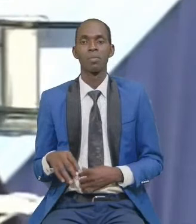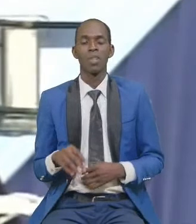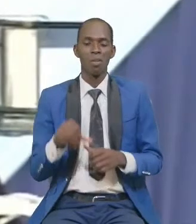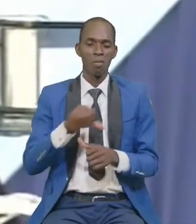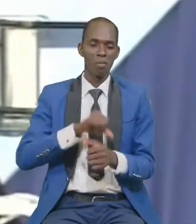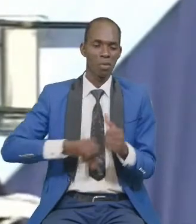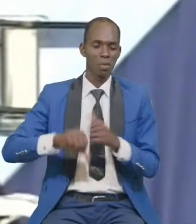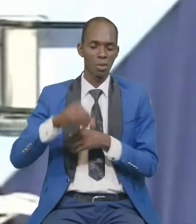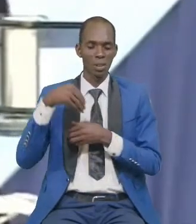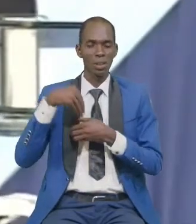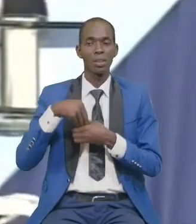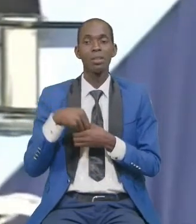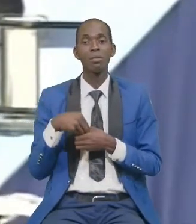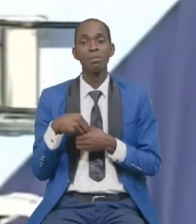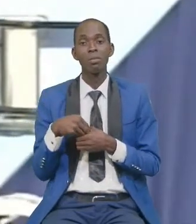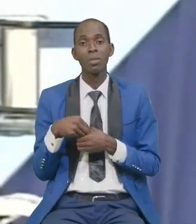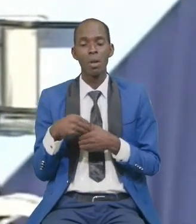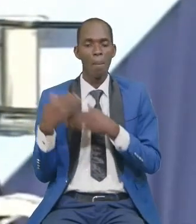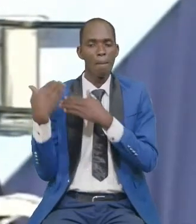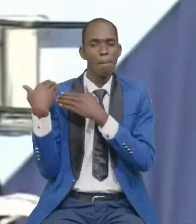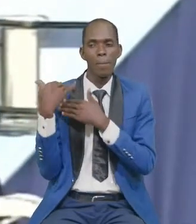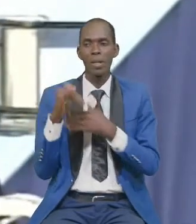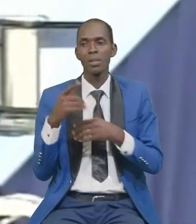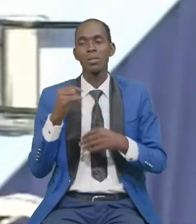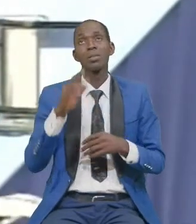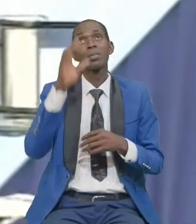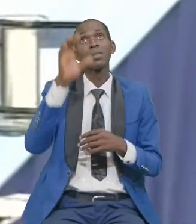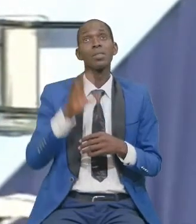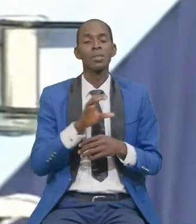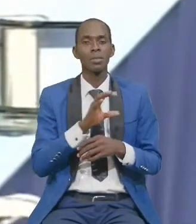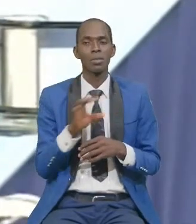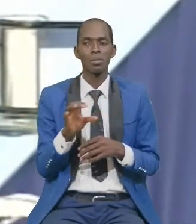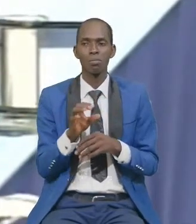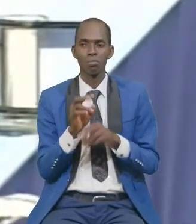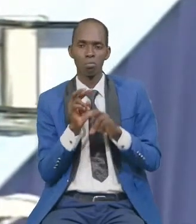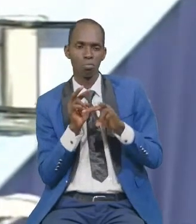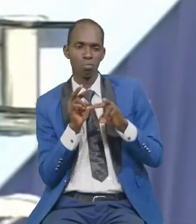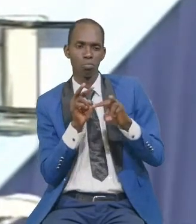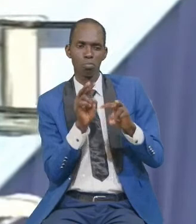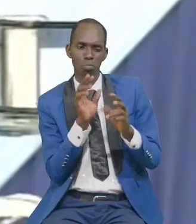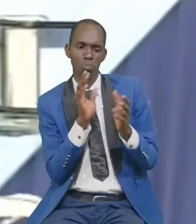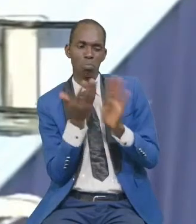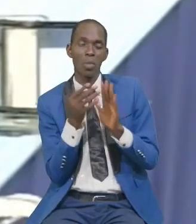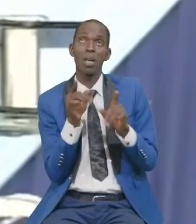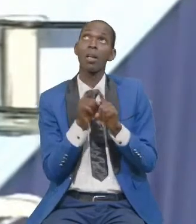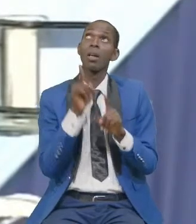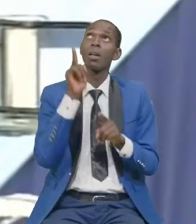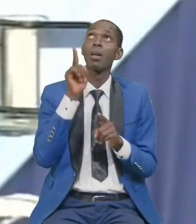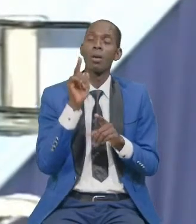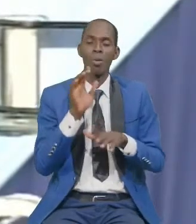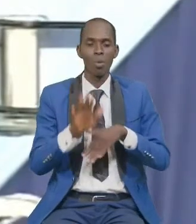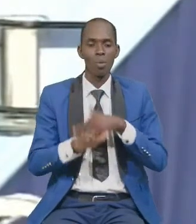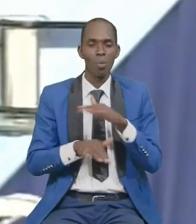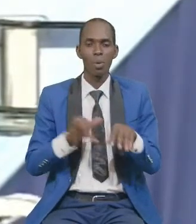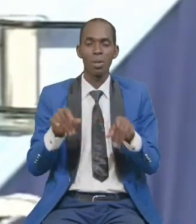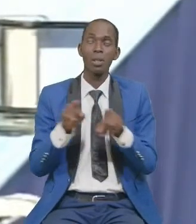Him. Bearing the cross. Looking like Him. Walking like